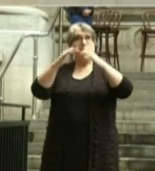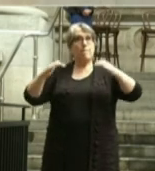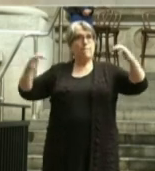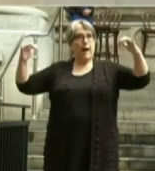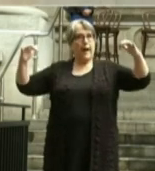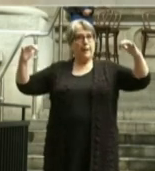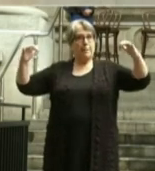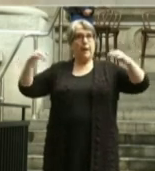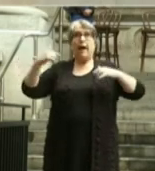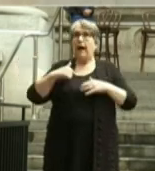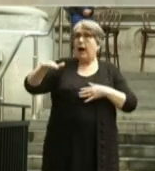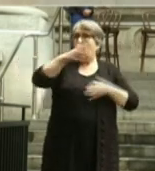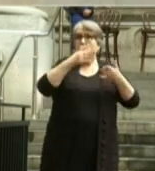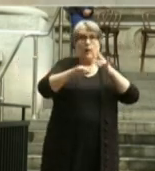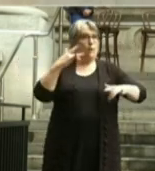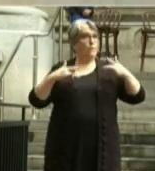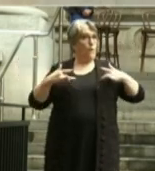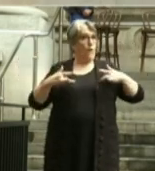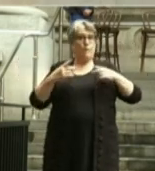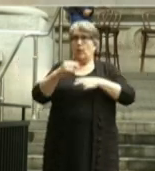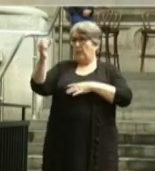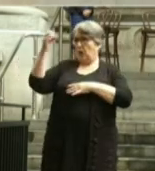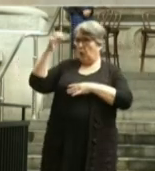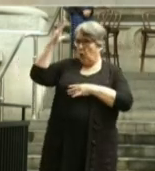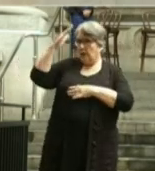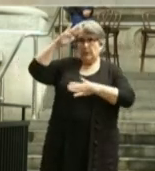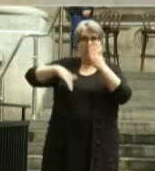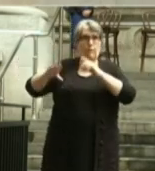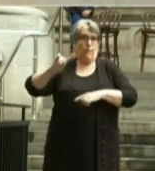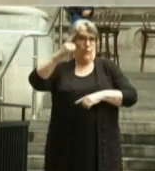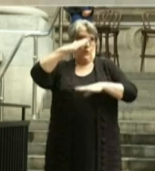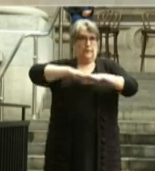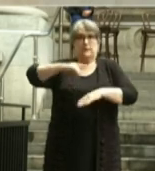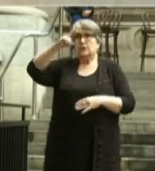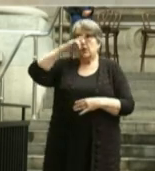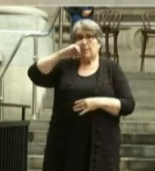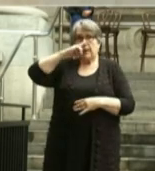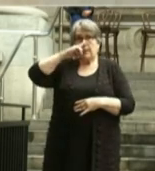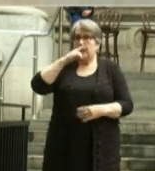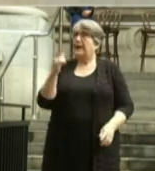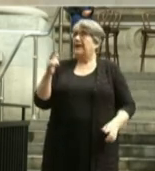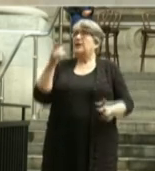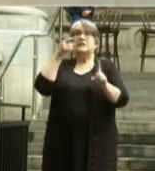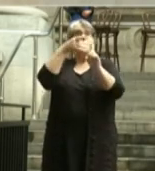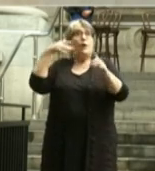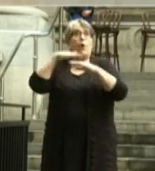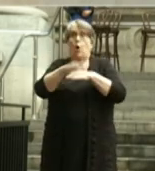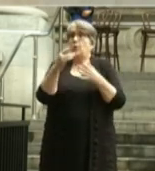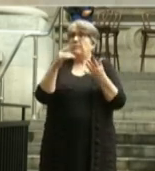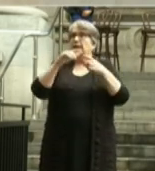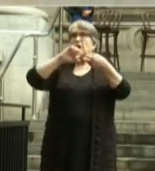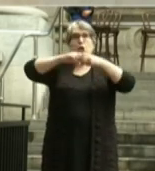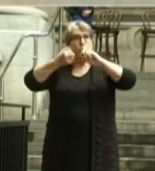Parliament, our democracy, with the knowledge and experience of our First Nations, particularly on matters